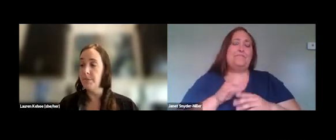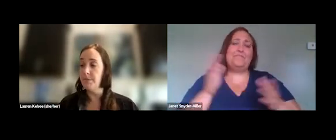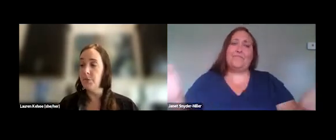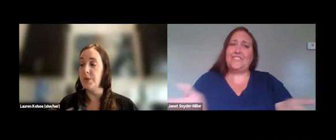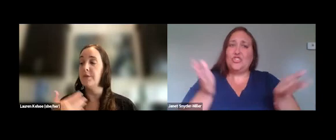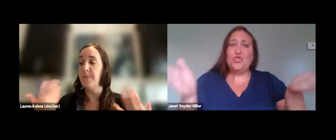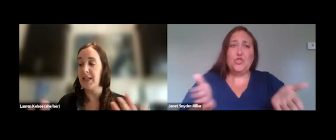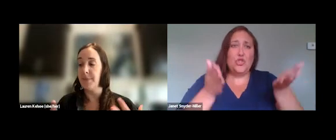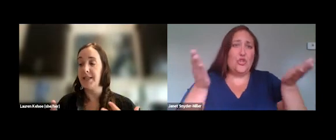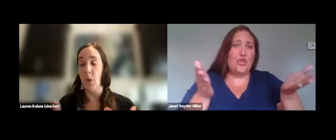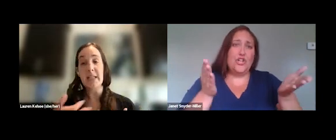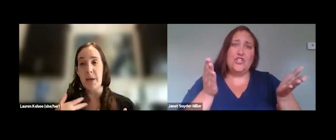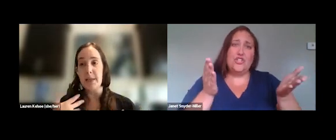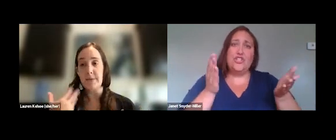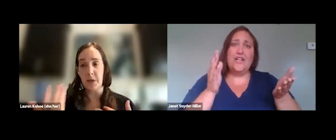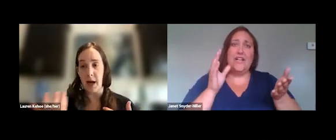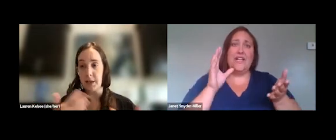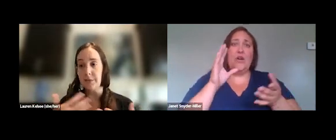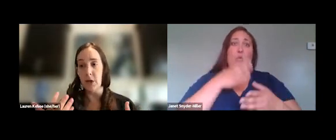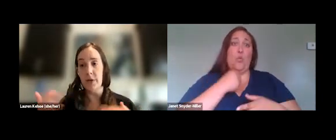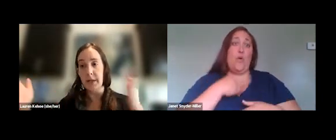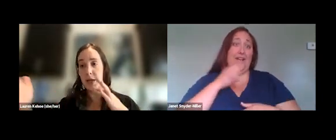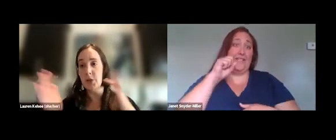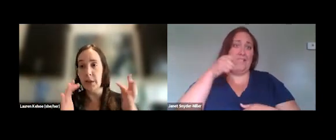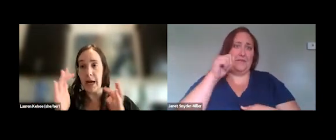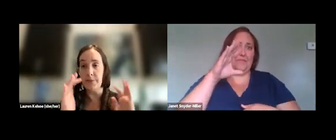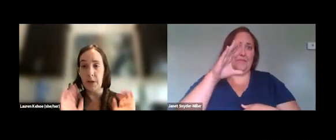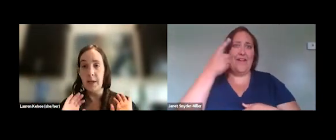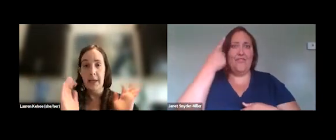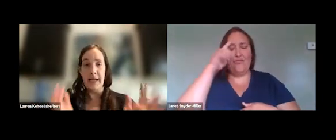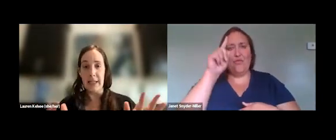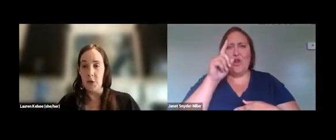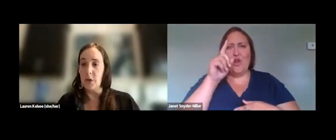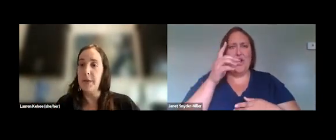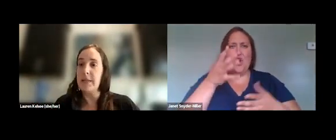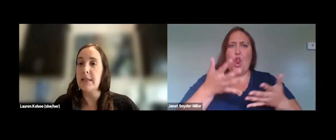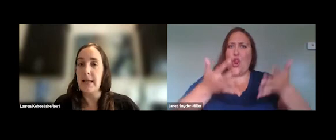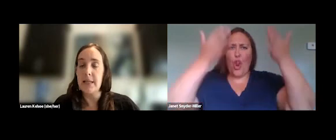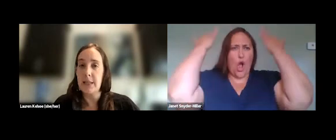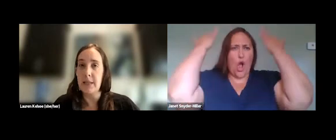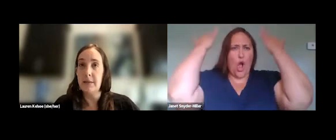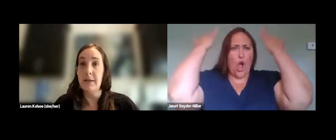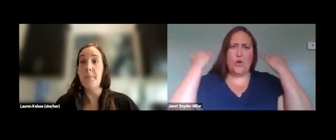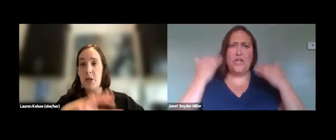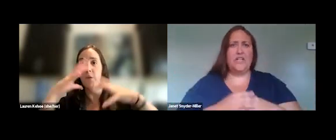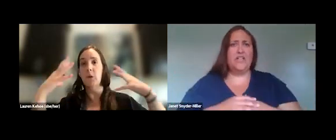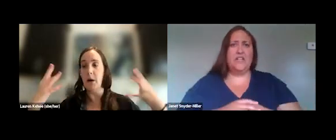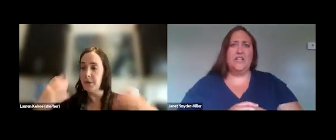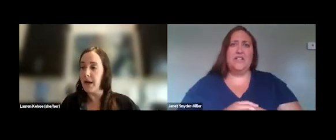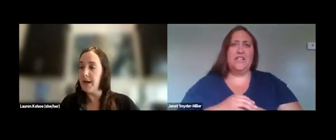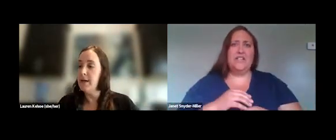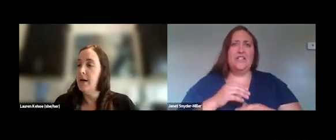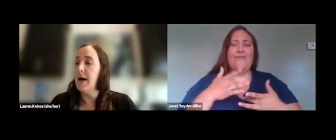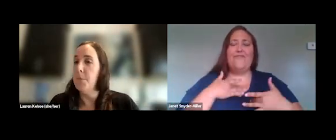the use of maximizing white space for cognitive load, again, to allow for an individual coming to the site to not be